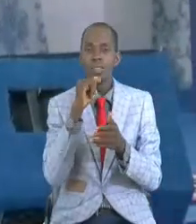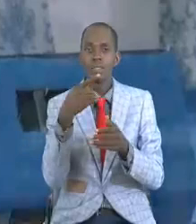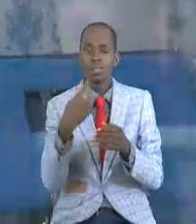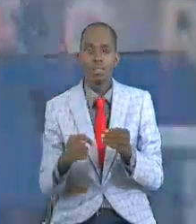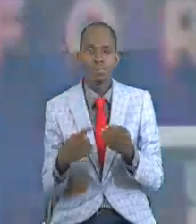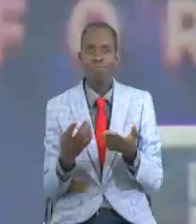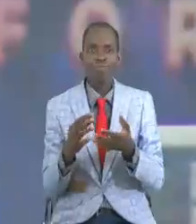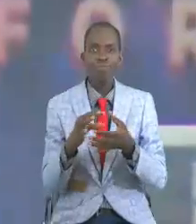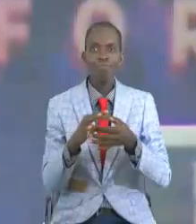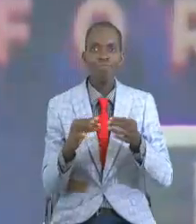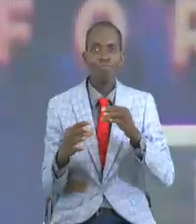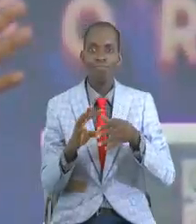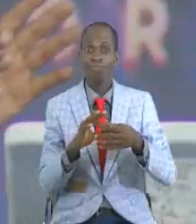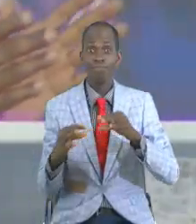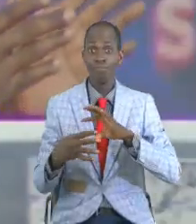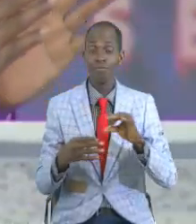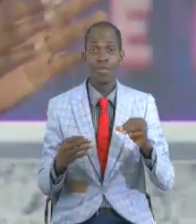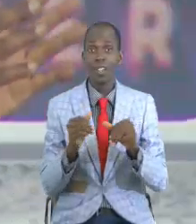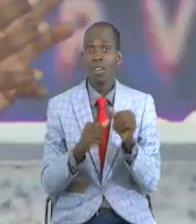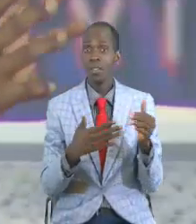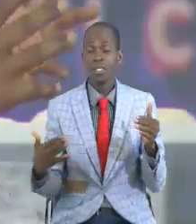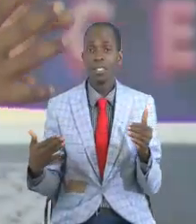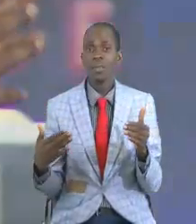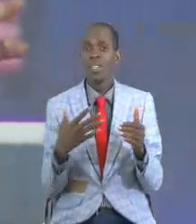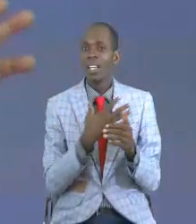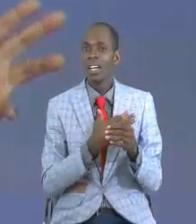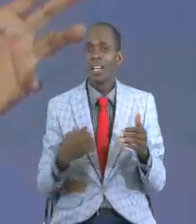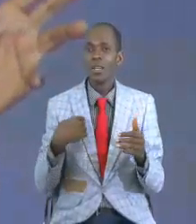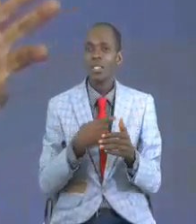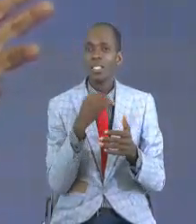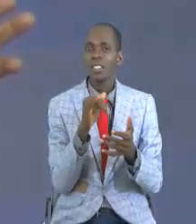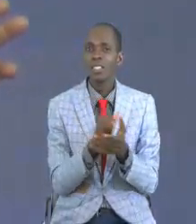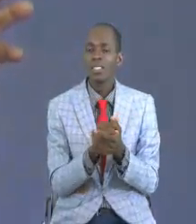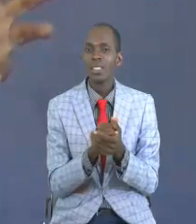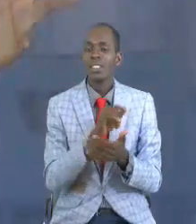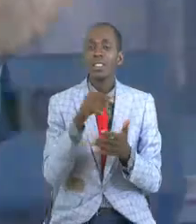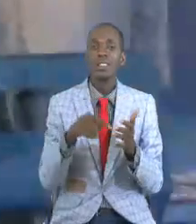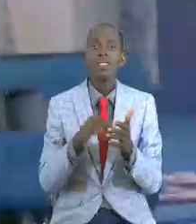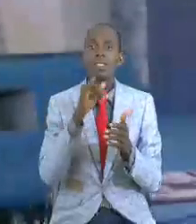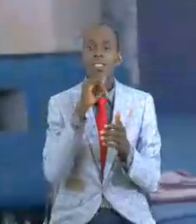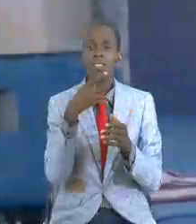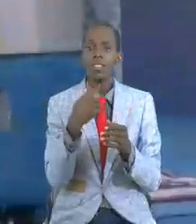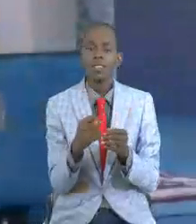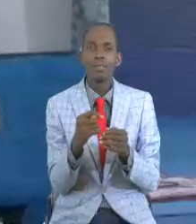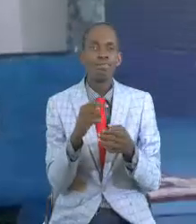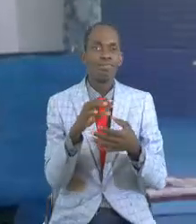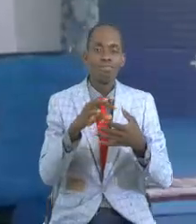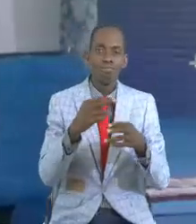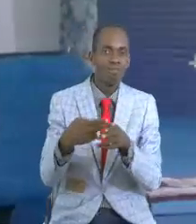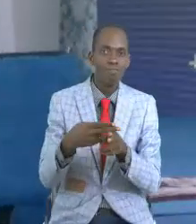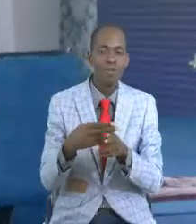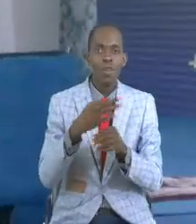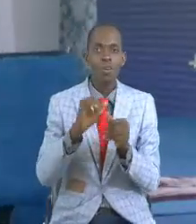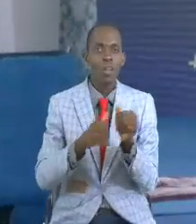summarize everything, we recap, and we say, here is the summary of everything we've learned. It